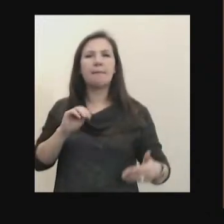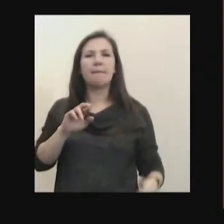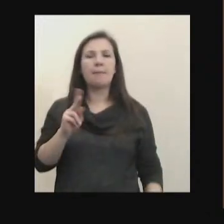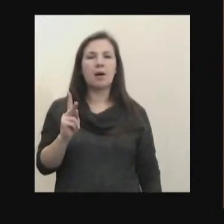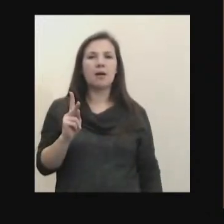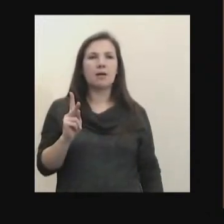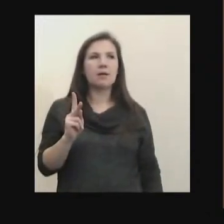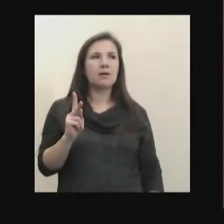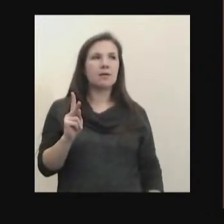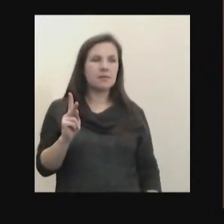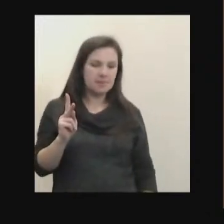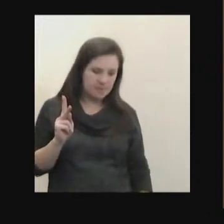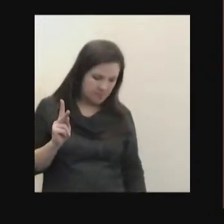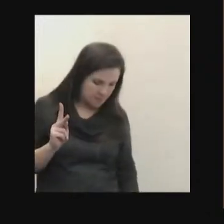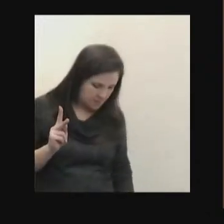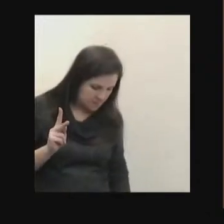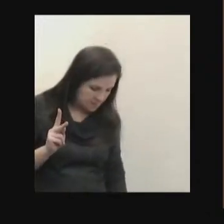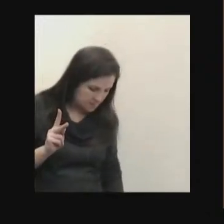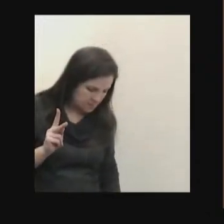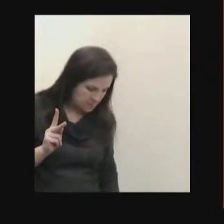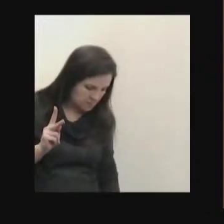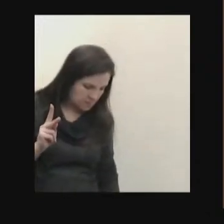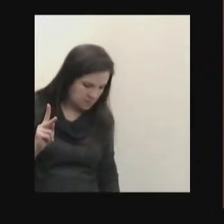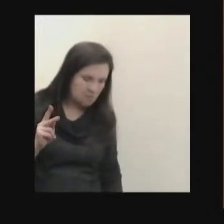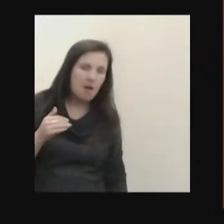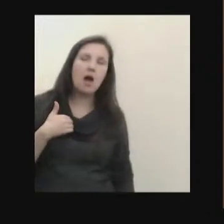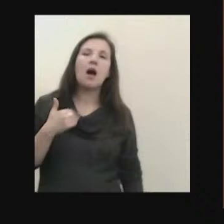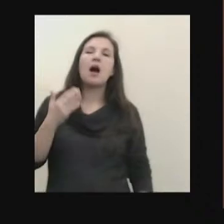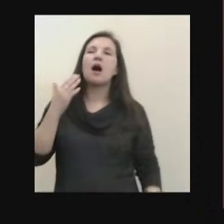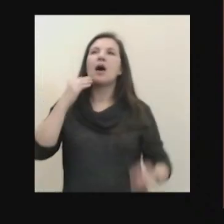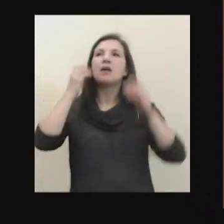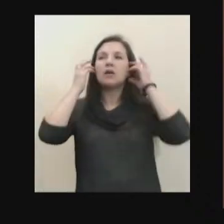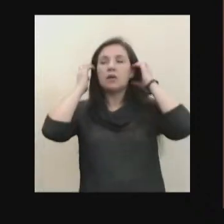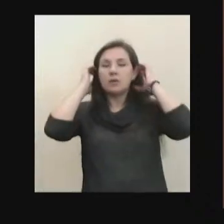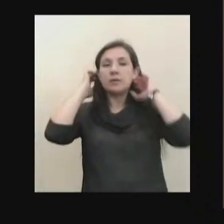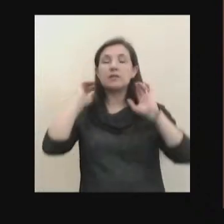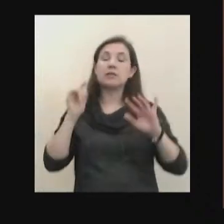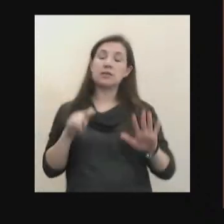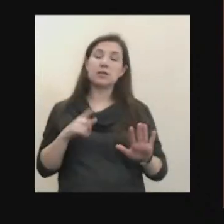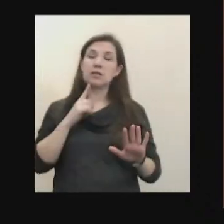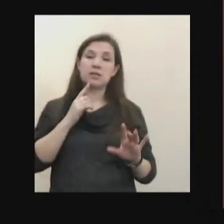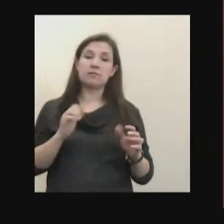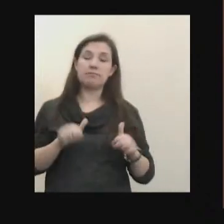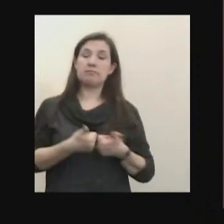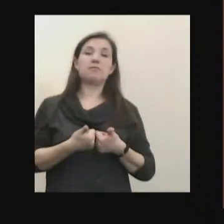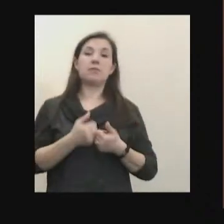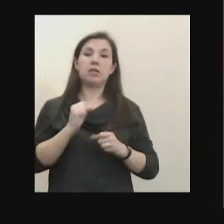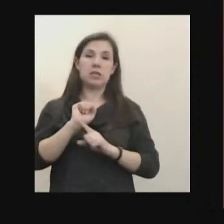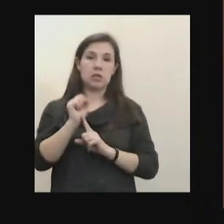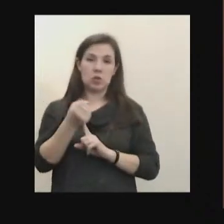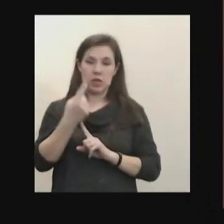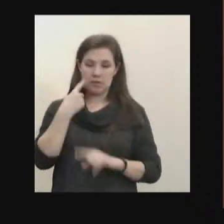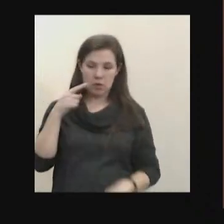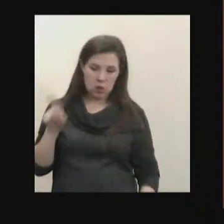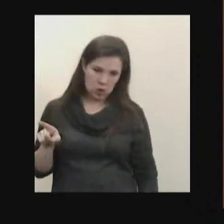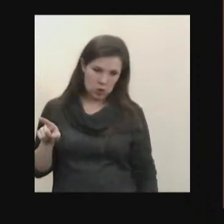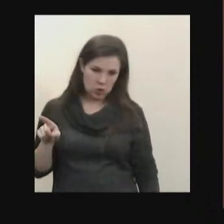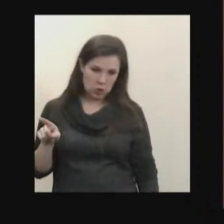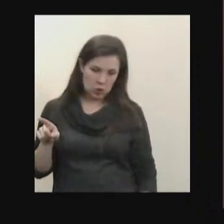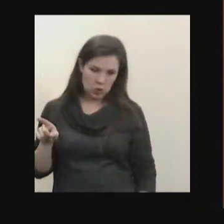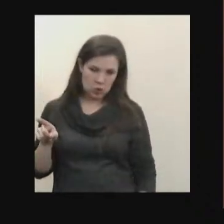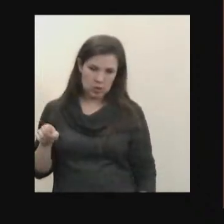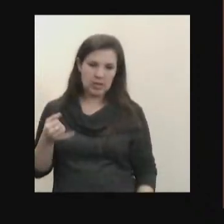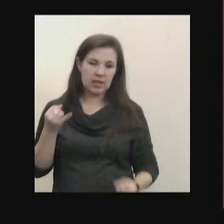Okay. So I know this is a trying situation for you. The last thing you really want to do is have